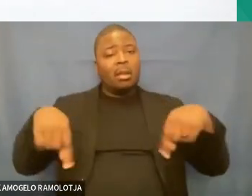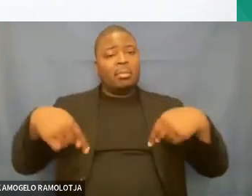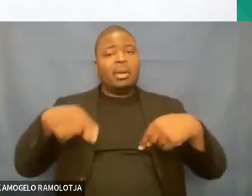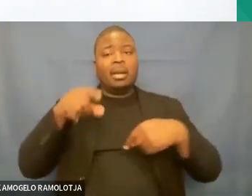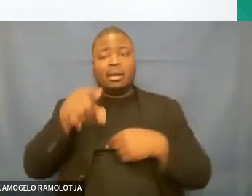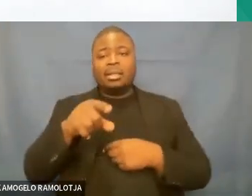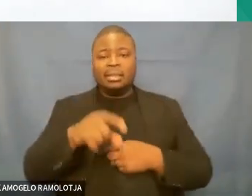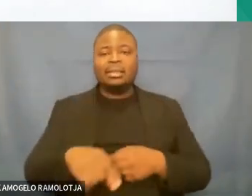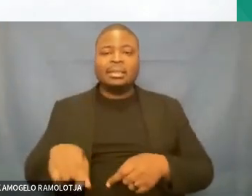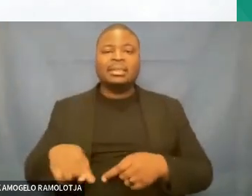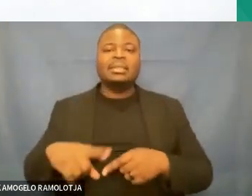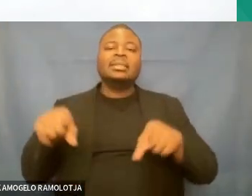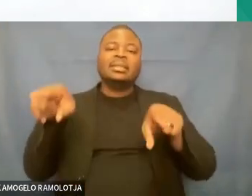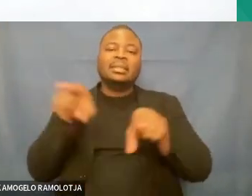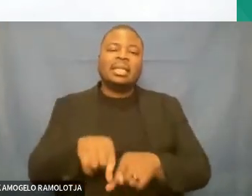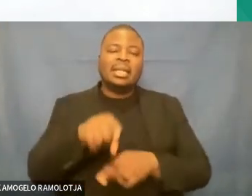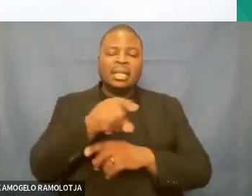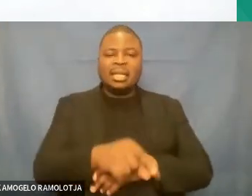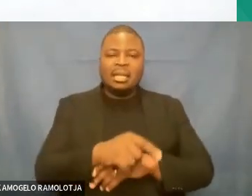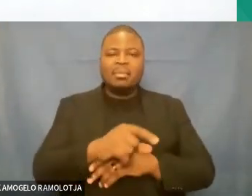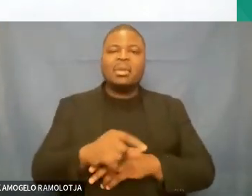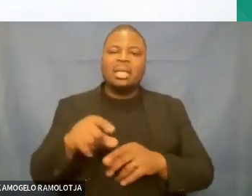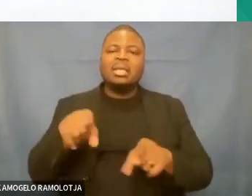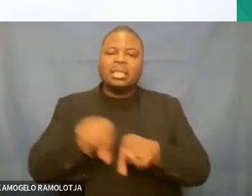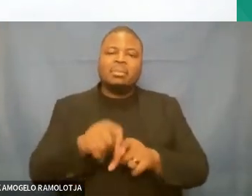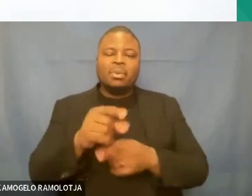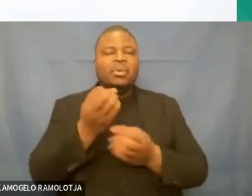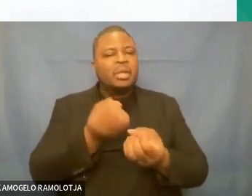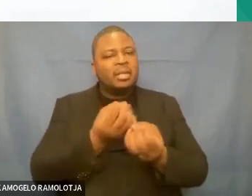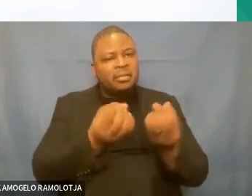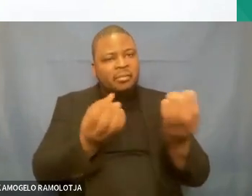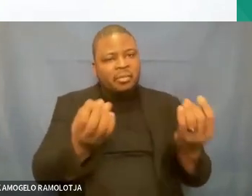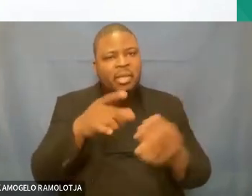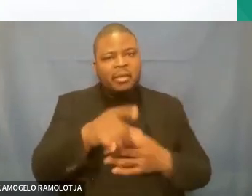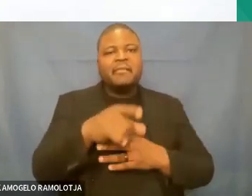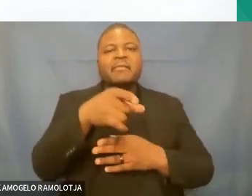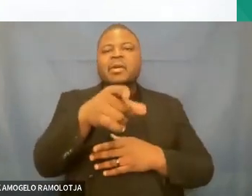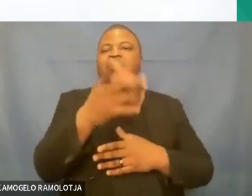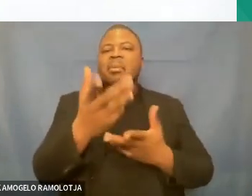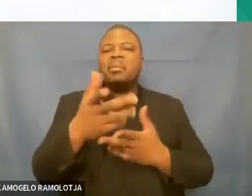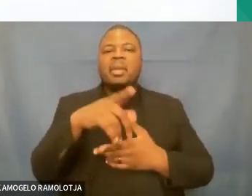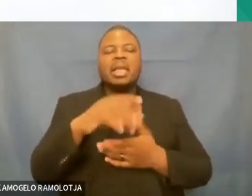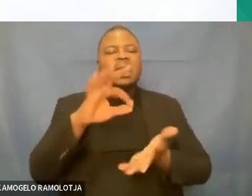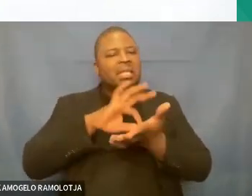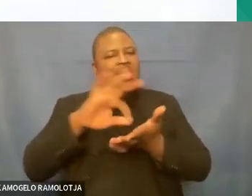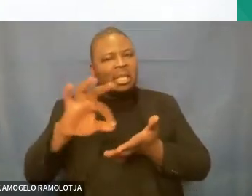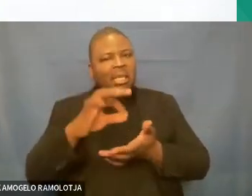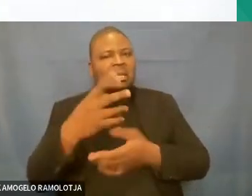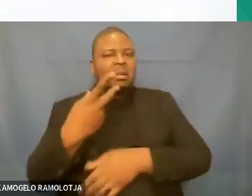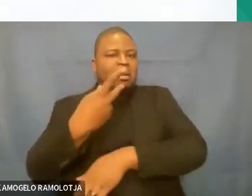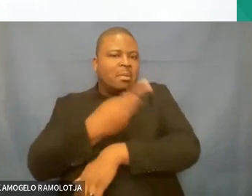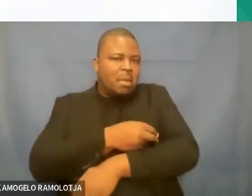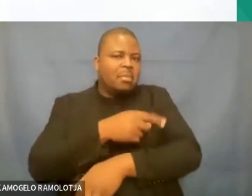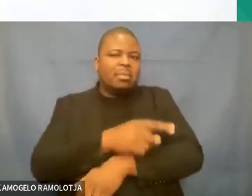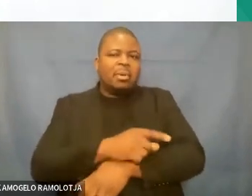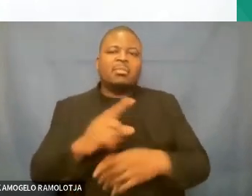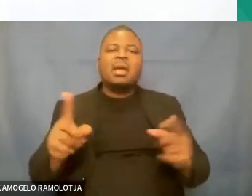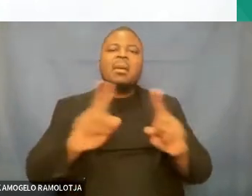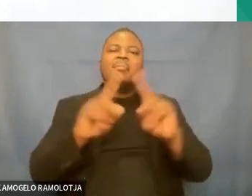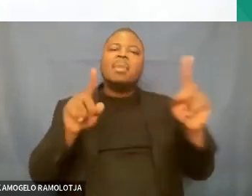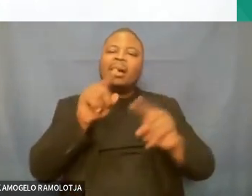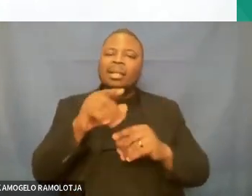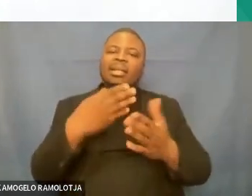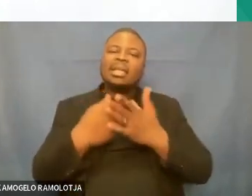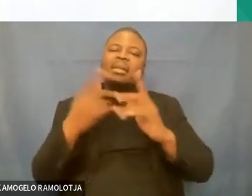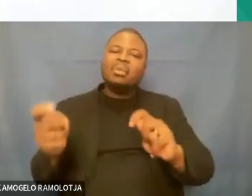confiscation of clean needles, for example, technically what we're seeing is that they could refer this case. There could be a referral, we could